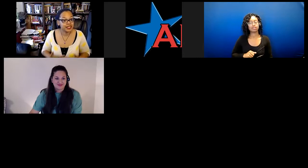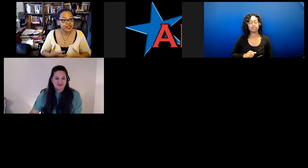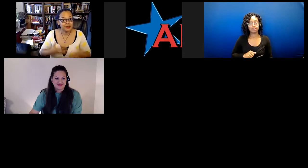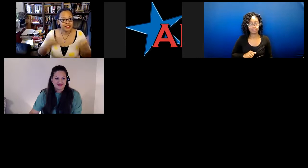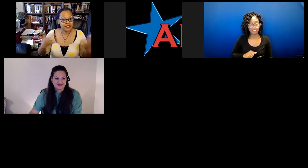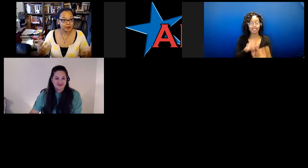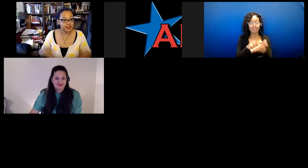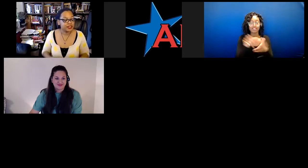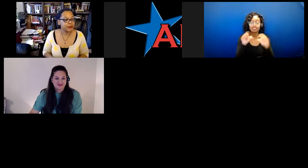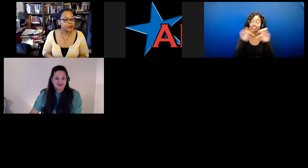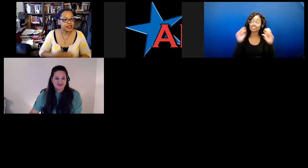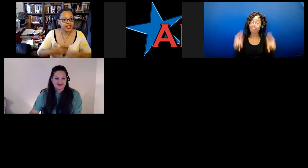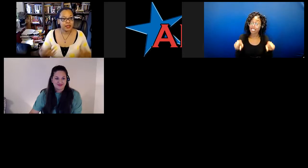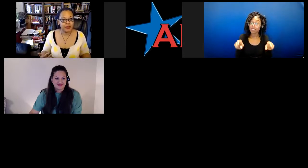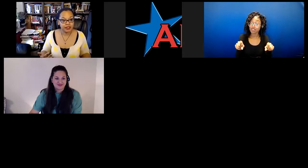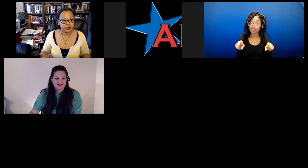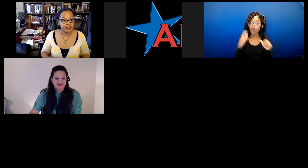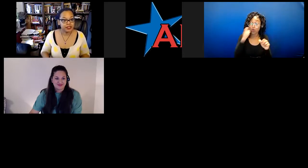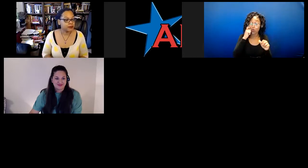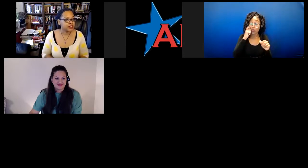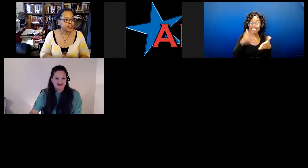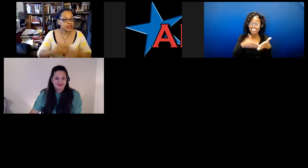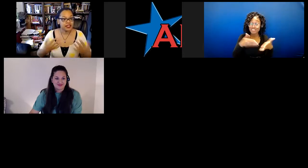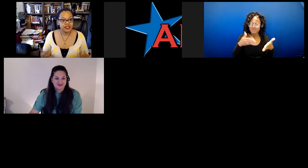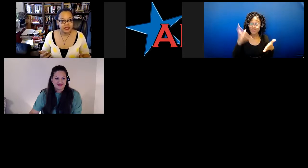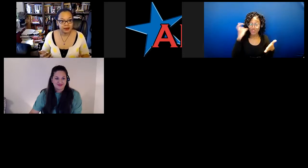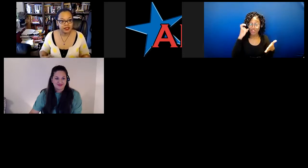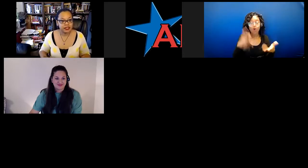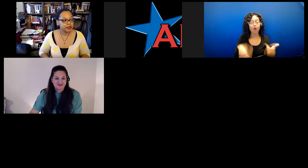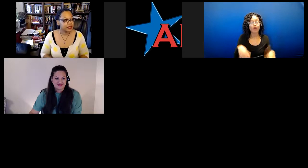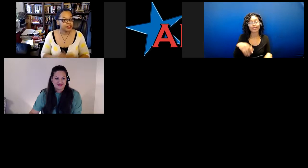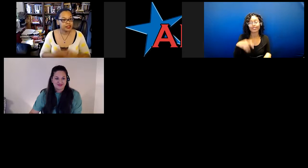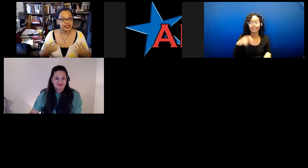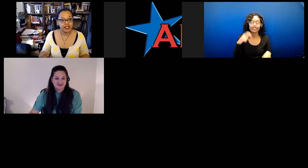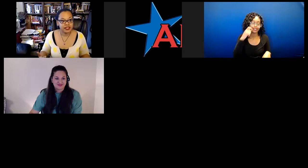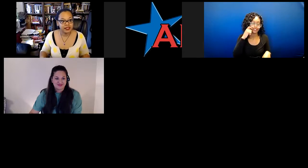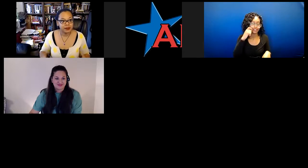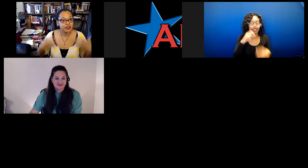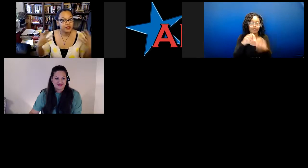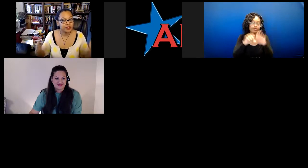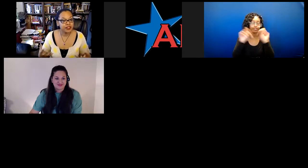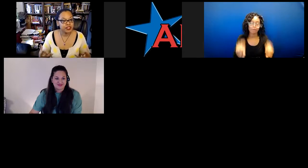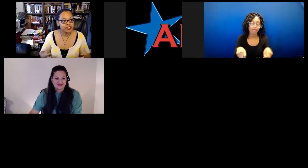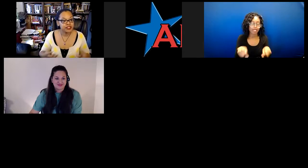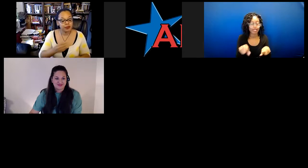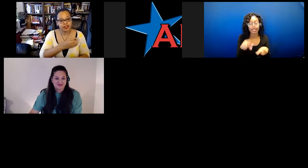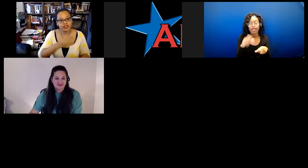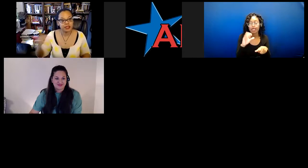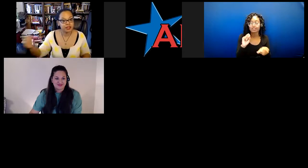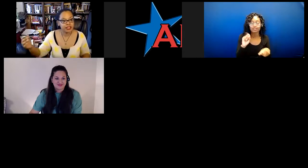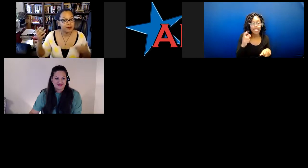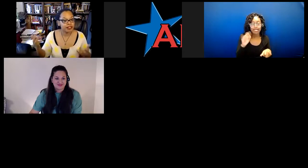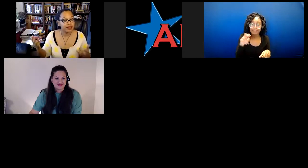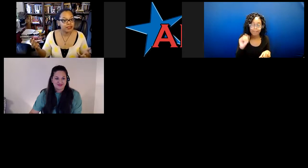systemic racism, systemic ableism, systemic sexism, systemic classism. We've heard these things about